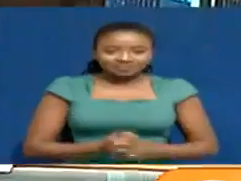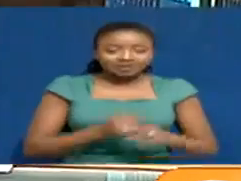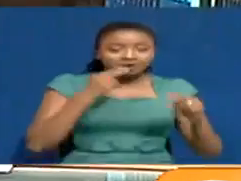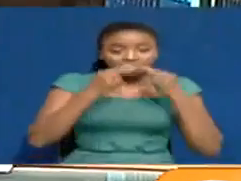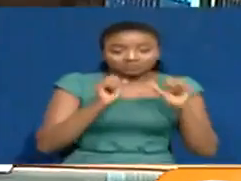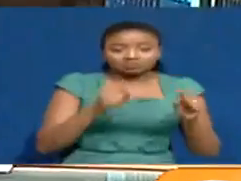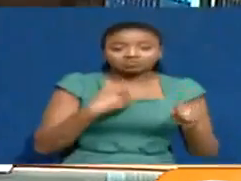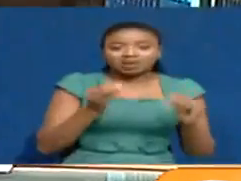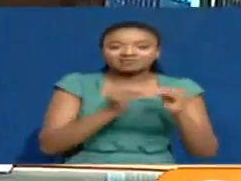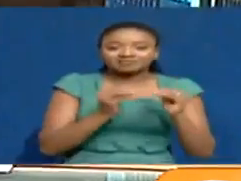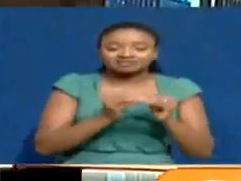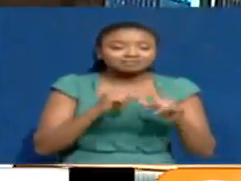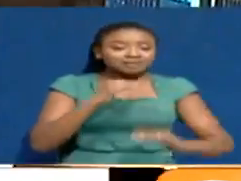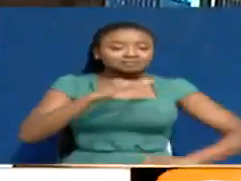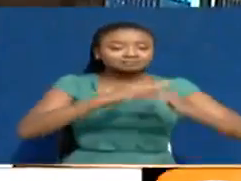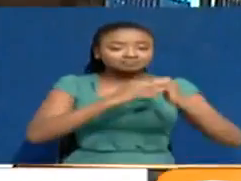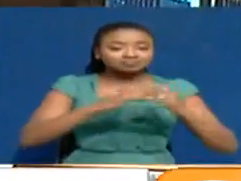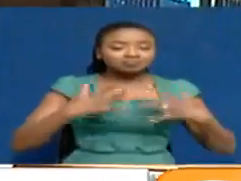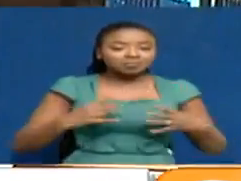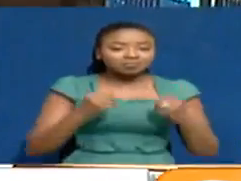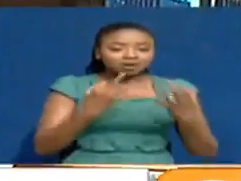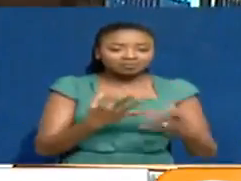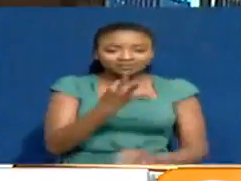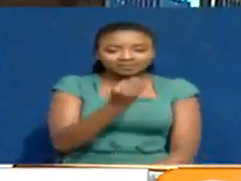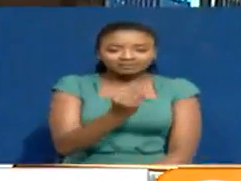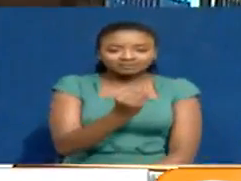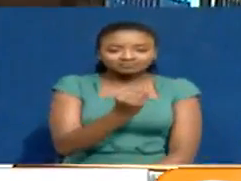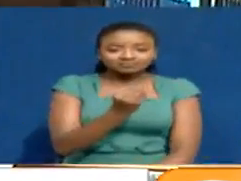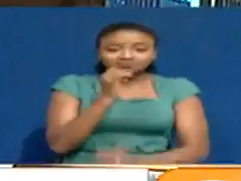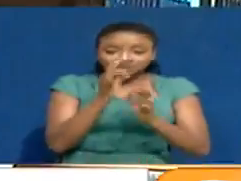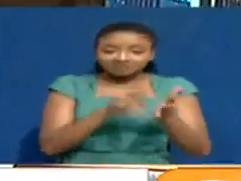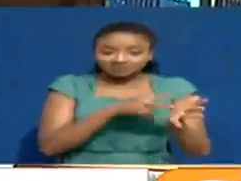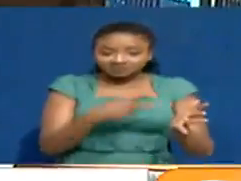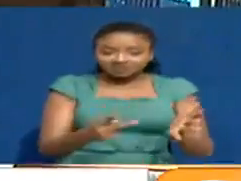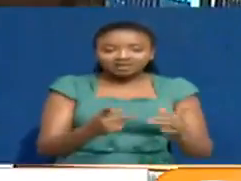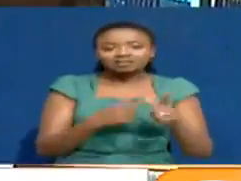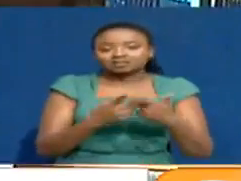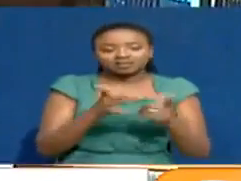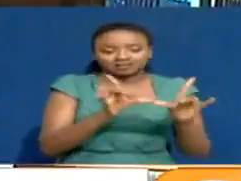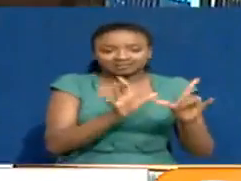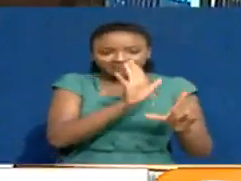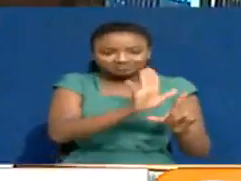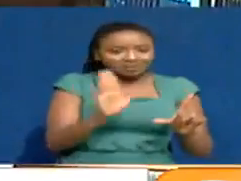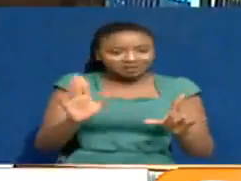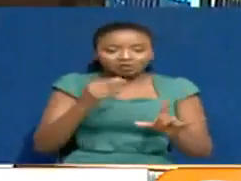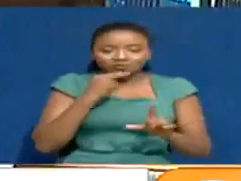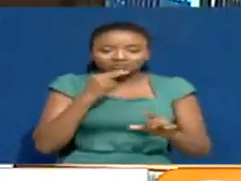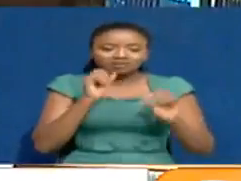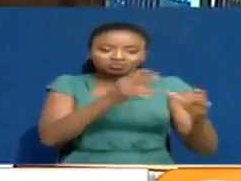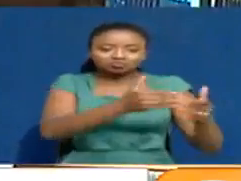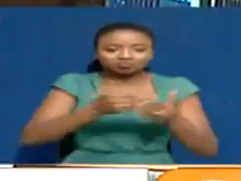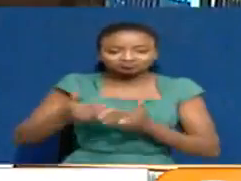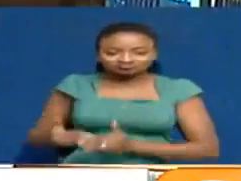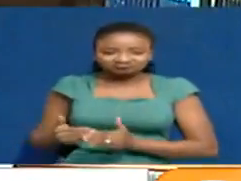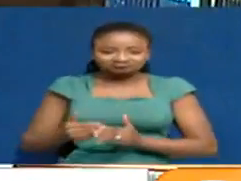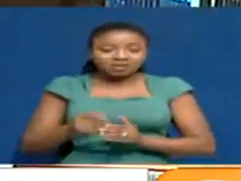Hotels can still hold meetings with a maximum capacity of 30 people, failure to which the license of these hotels will be revoked. This